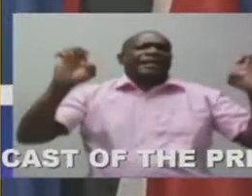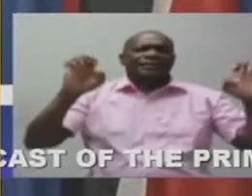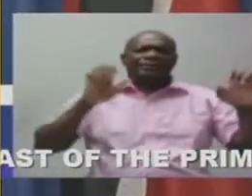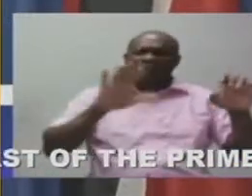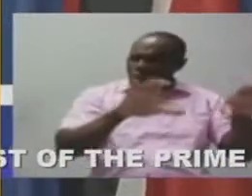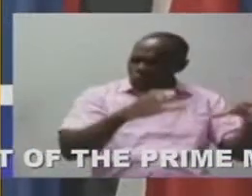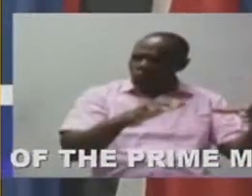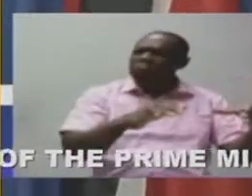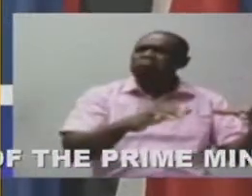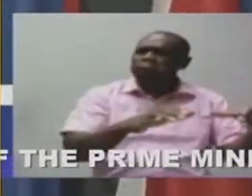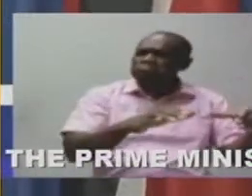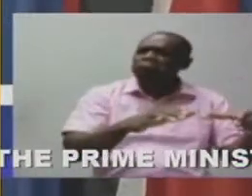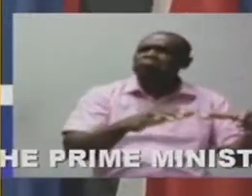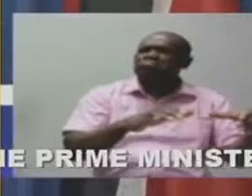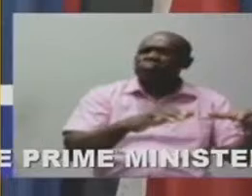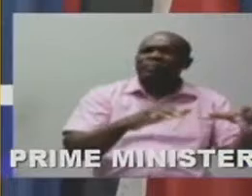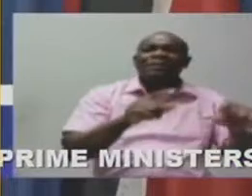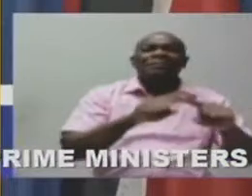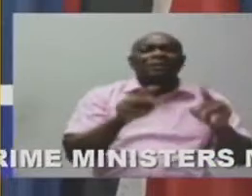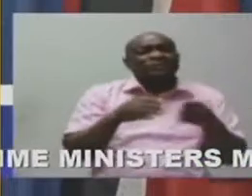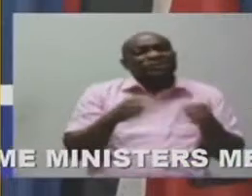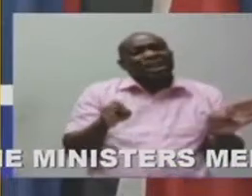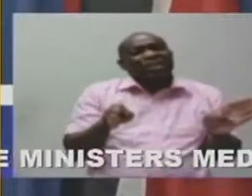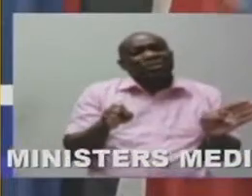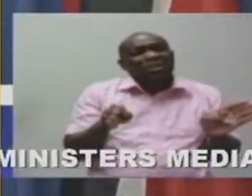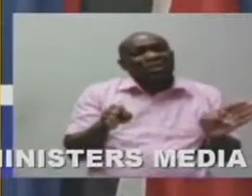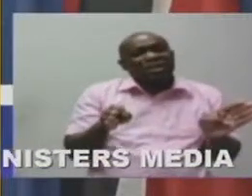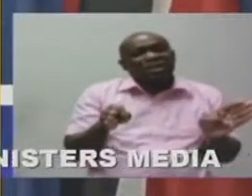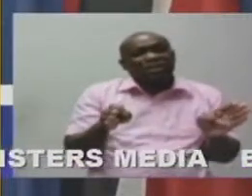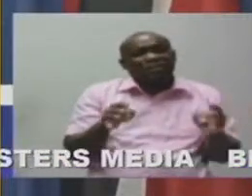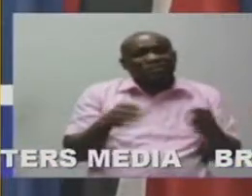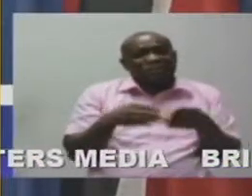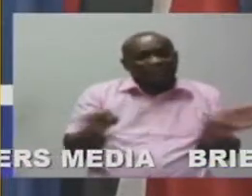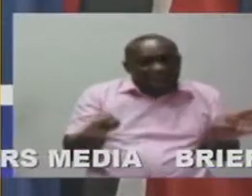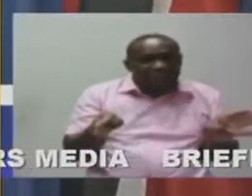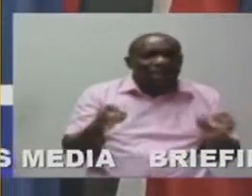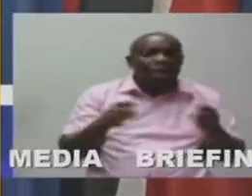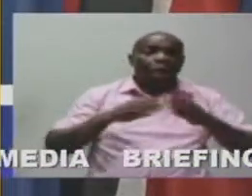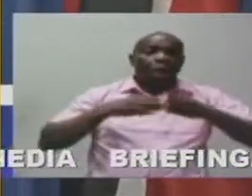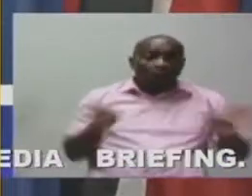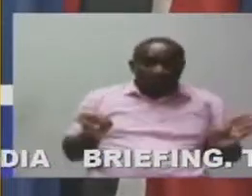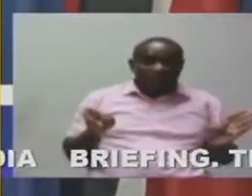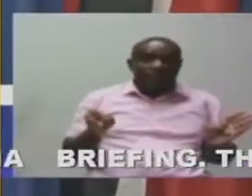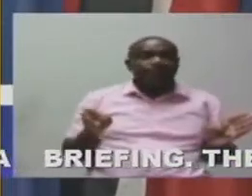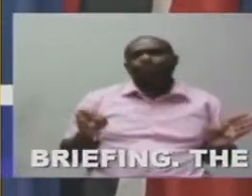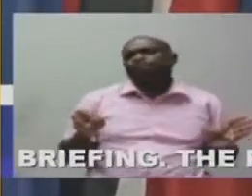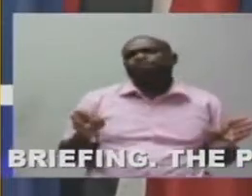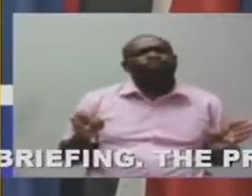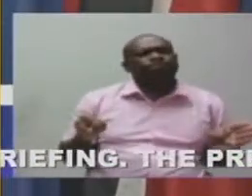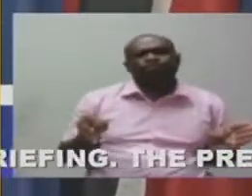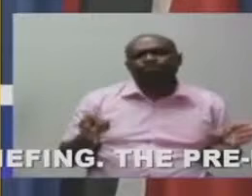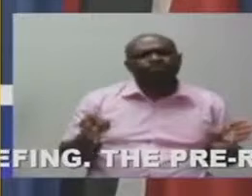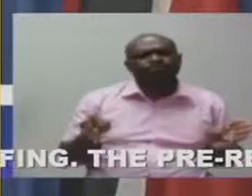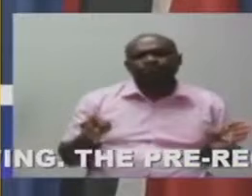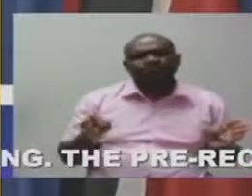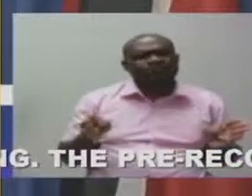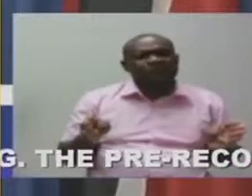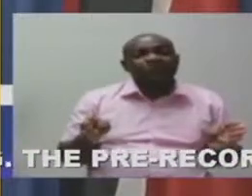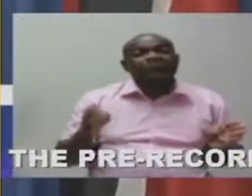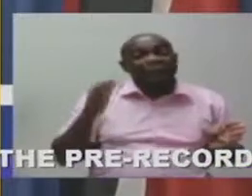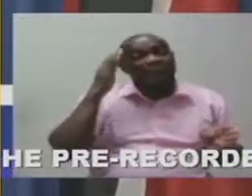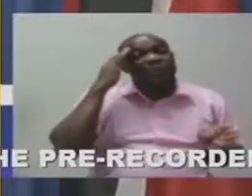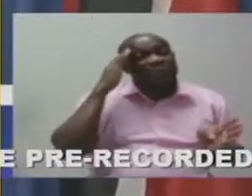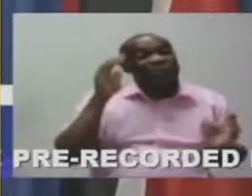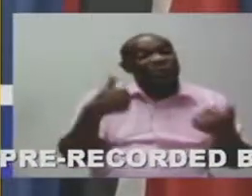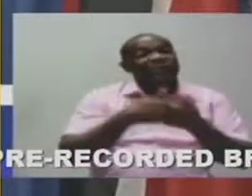of risk. But the general opening of beaches, it is the associate. I mean, you know what a river line is like. We open up rivers, immediately a